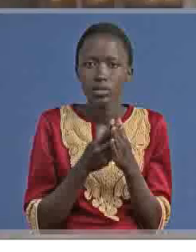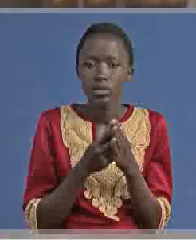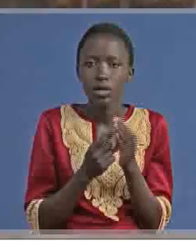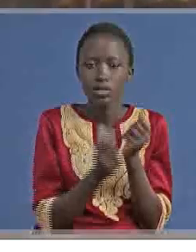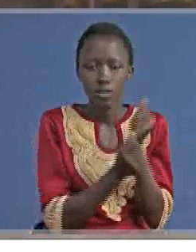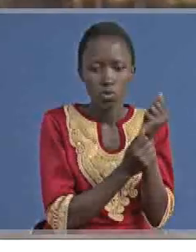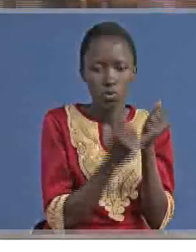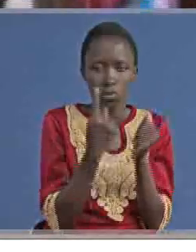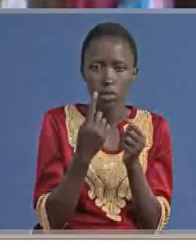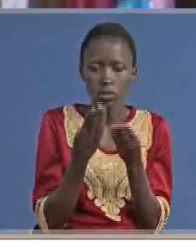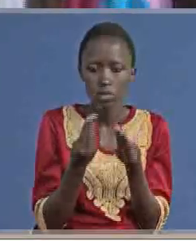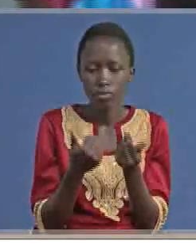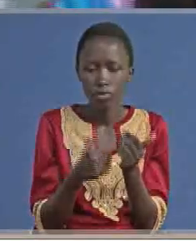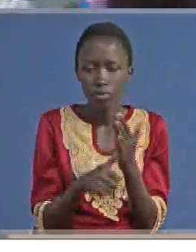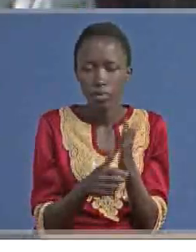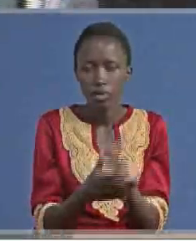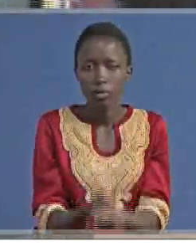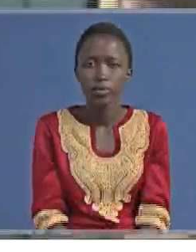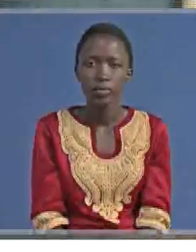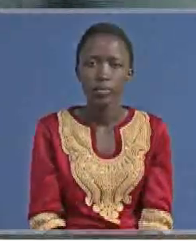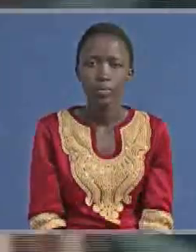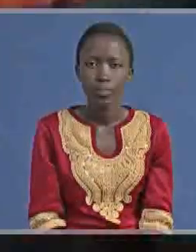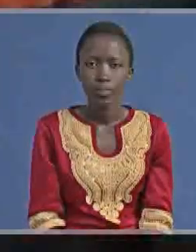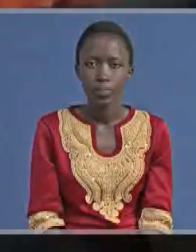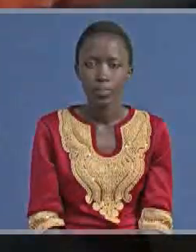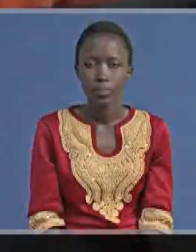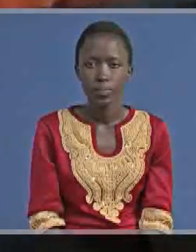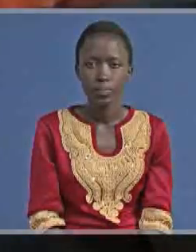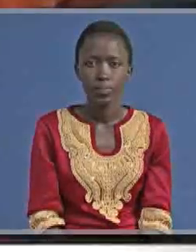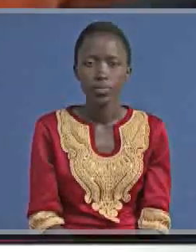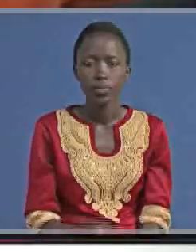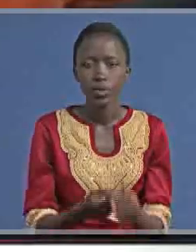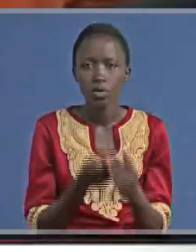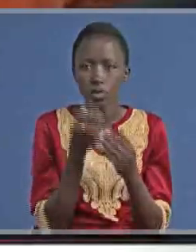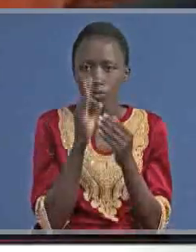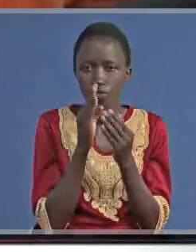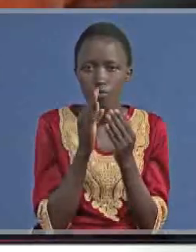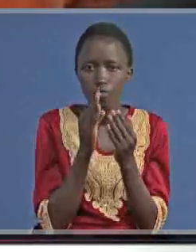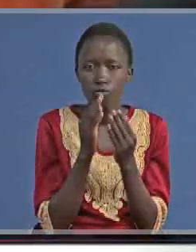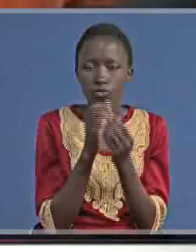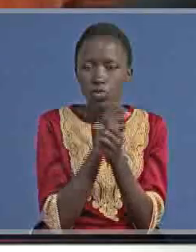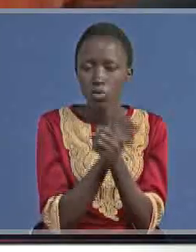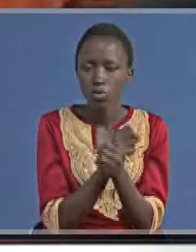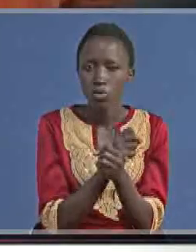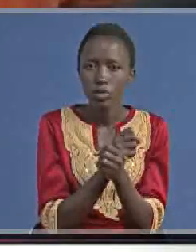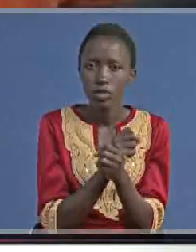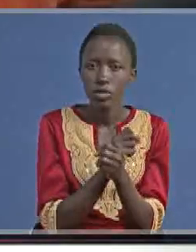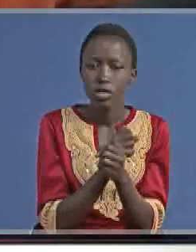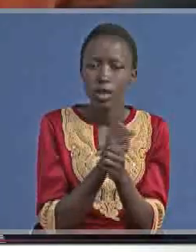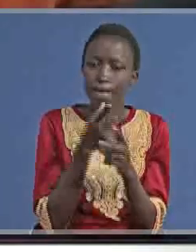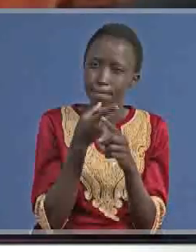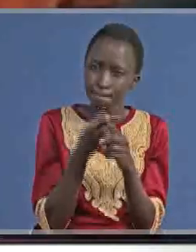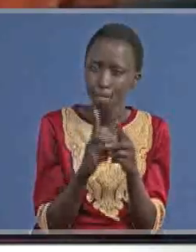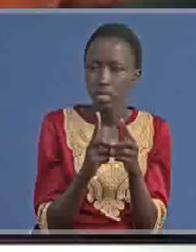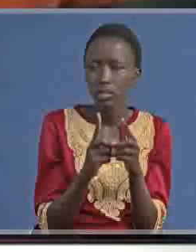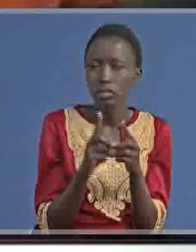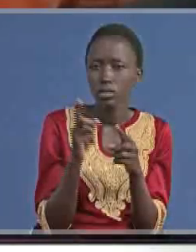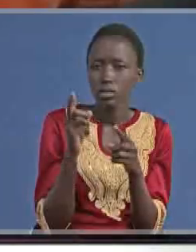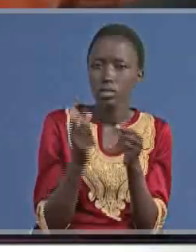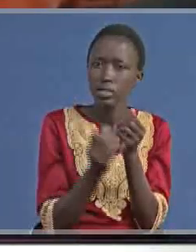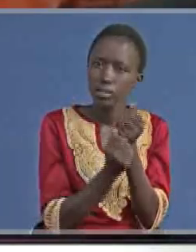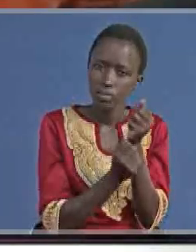sides in solving the matter. As a conservation issue, but behind the